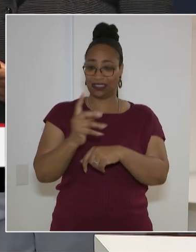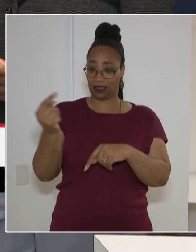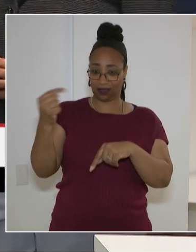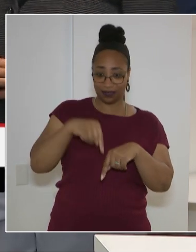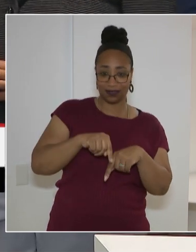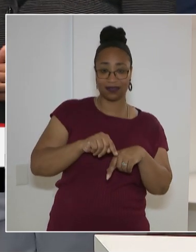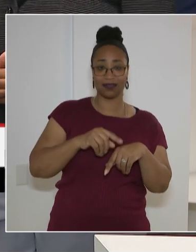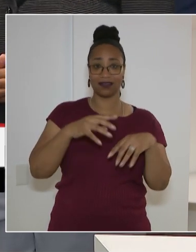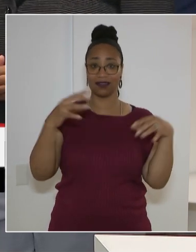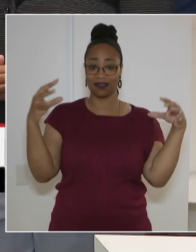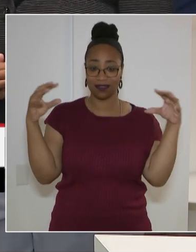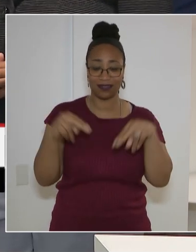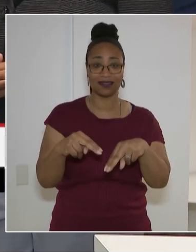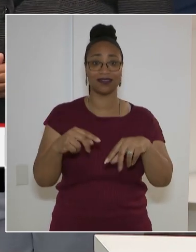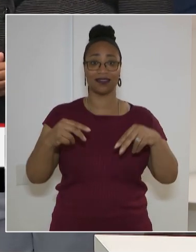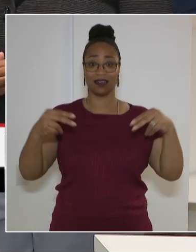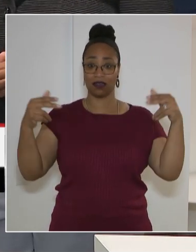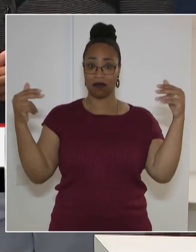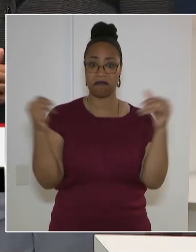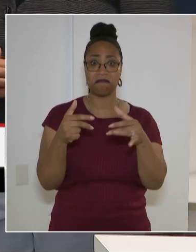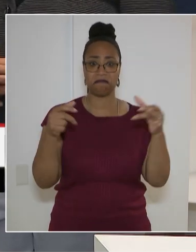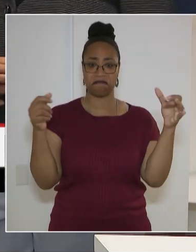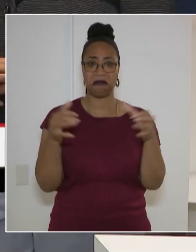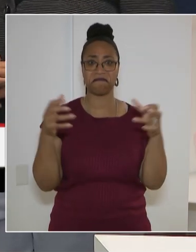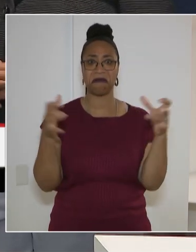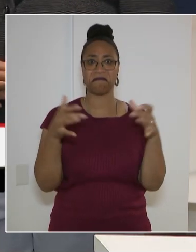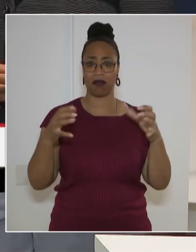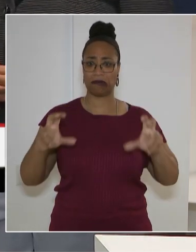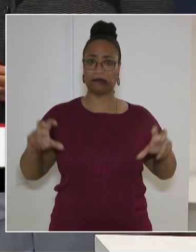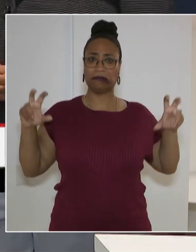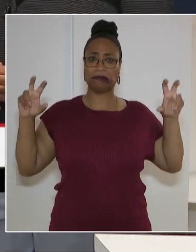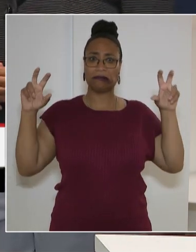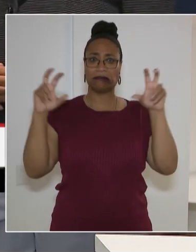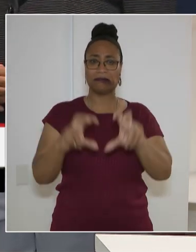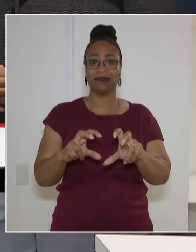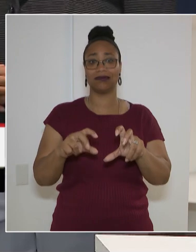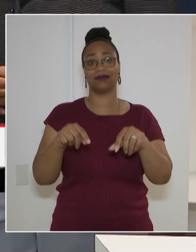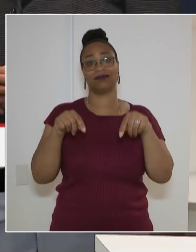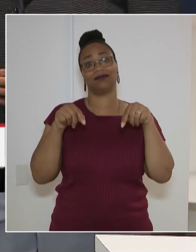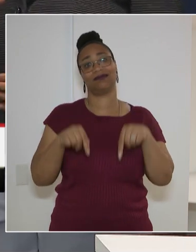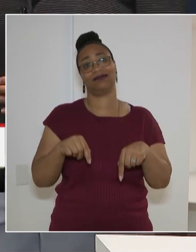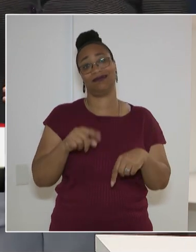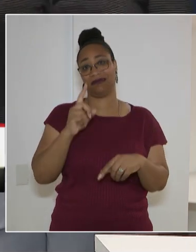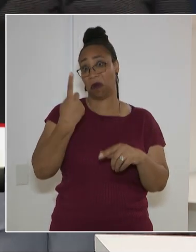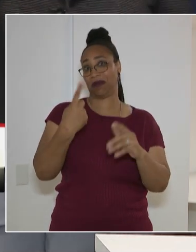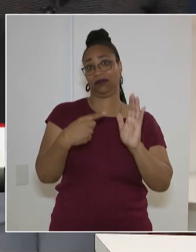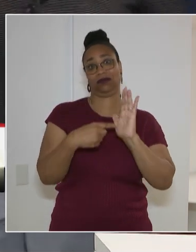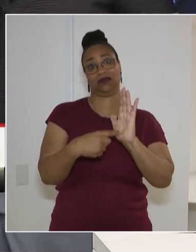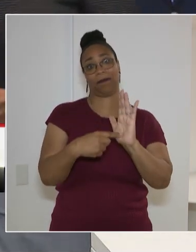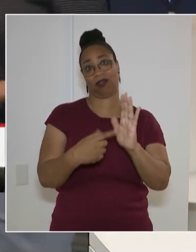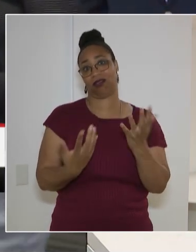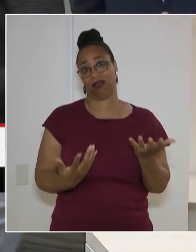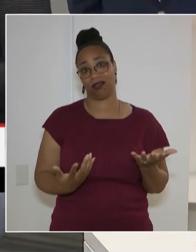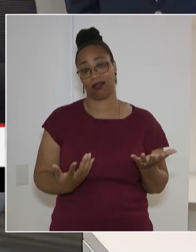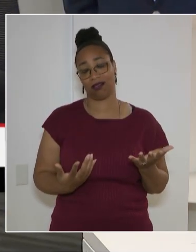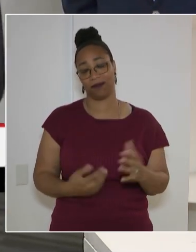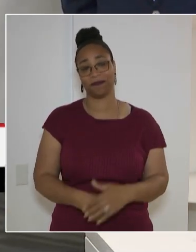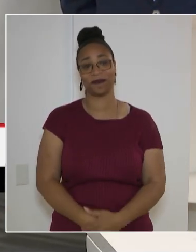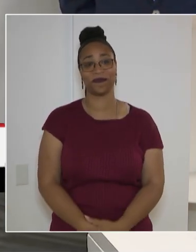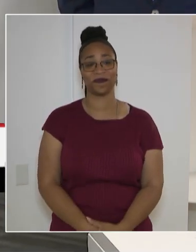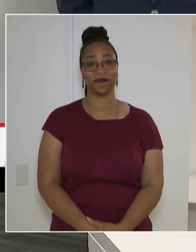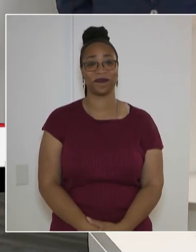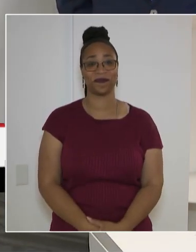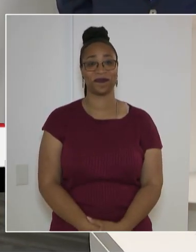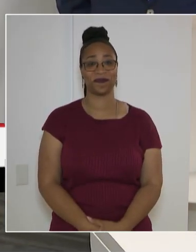is attracting and retaining our businesses. And today's just another example of that. Any other press questions? Yes, sir.